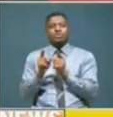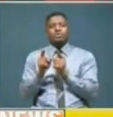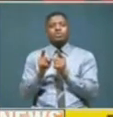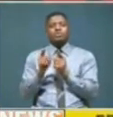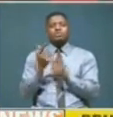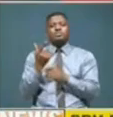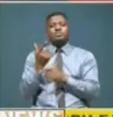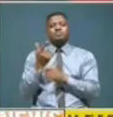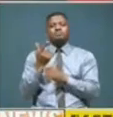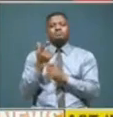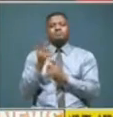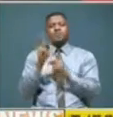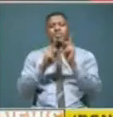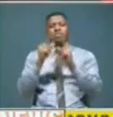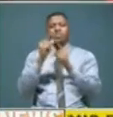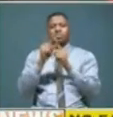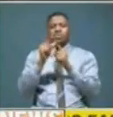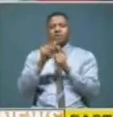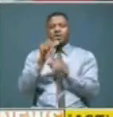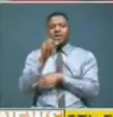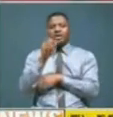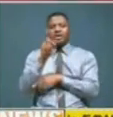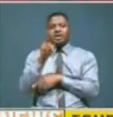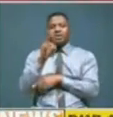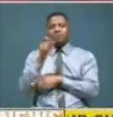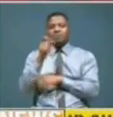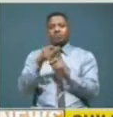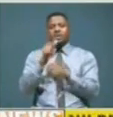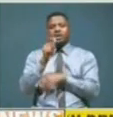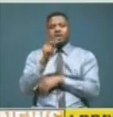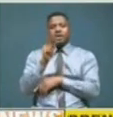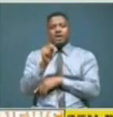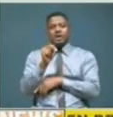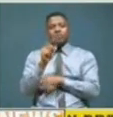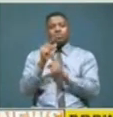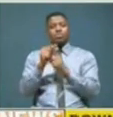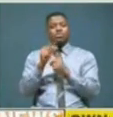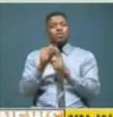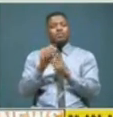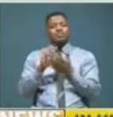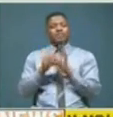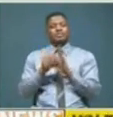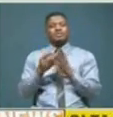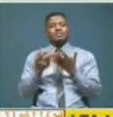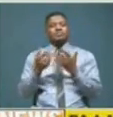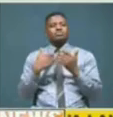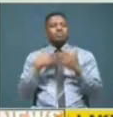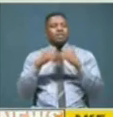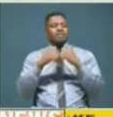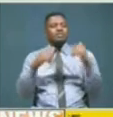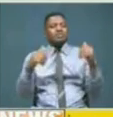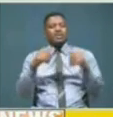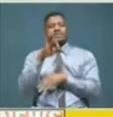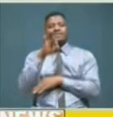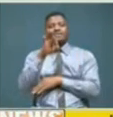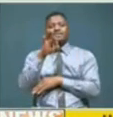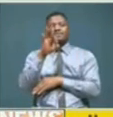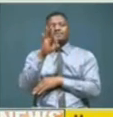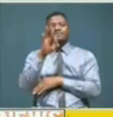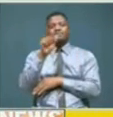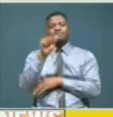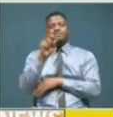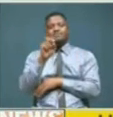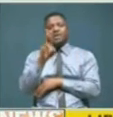to people. So the word Adinkra itself comes from the Akan word Adinkra, or Yedinkra, which means goodbye or